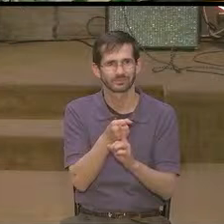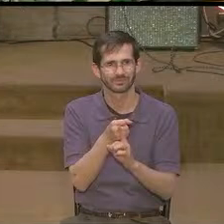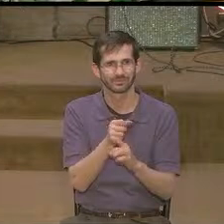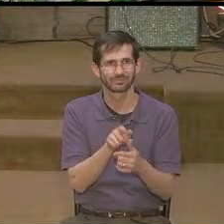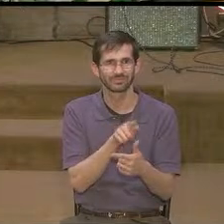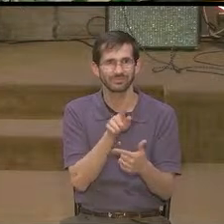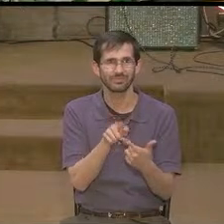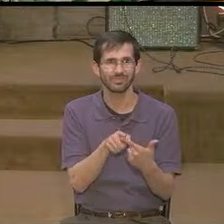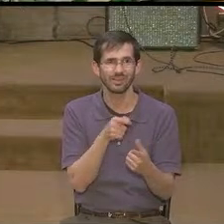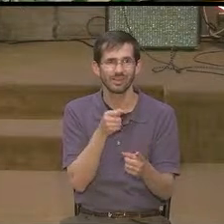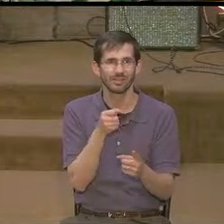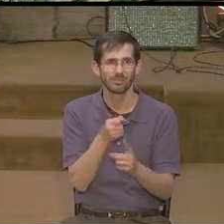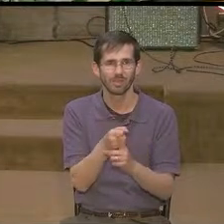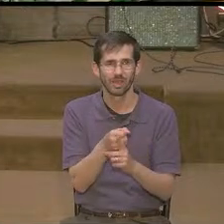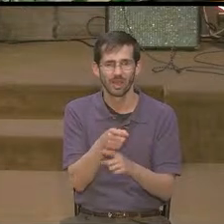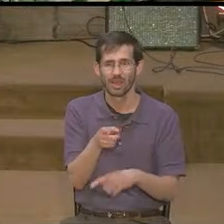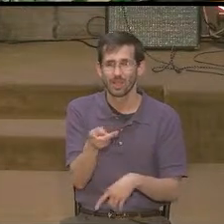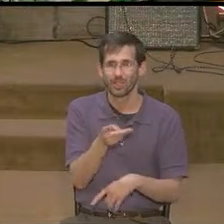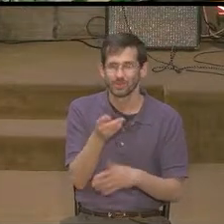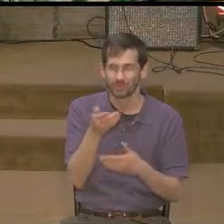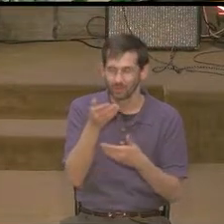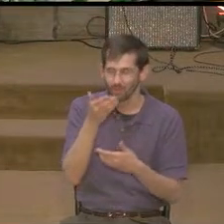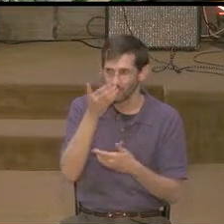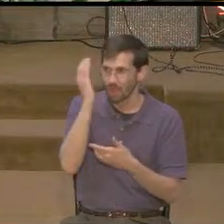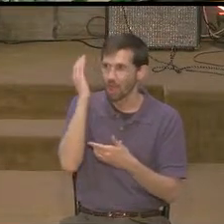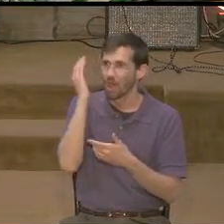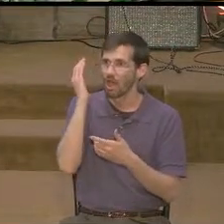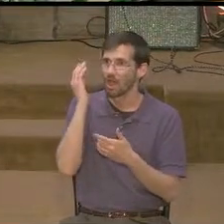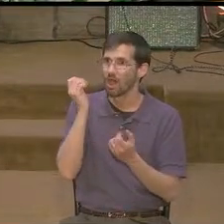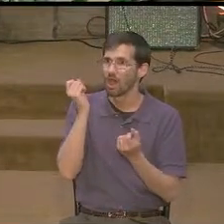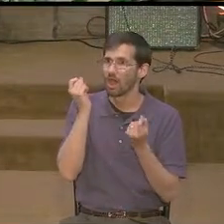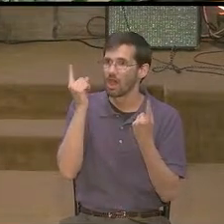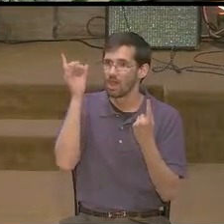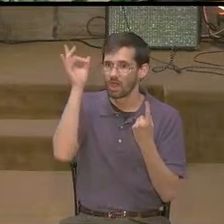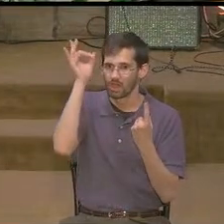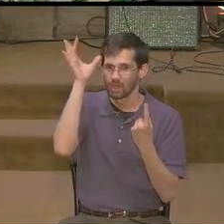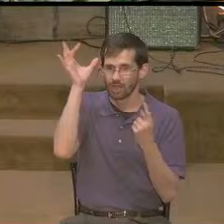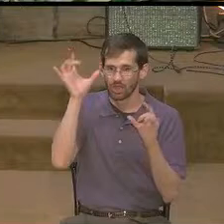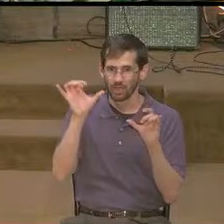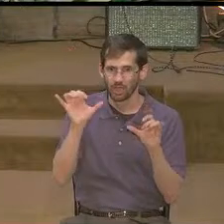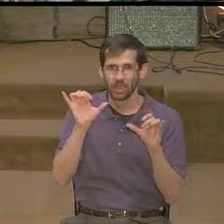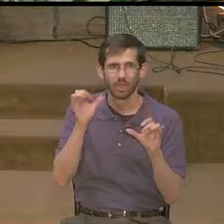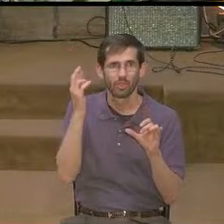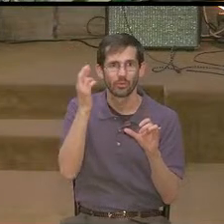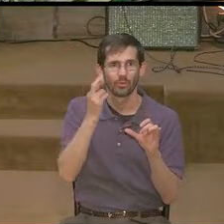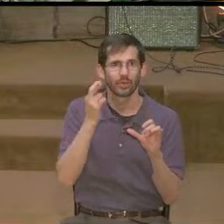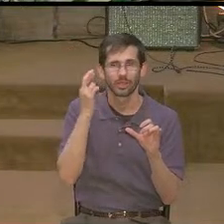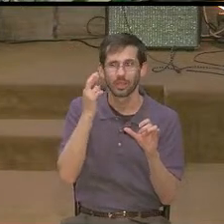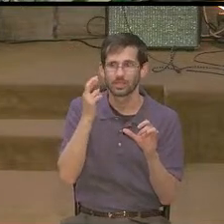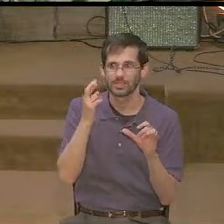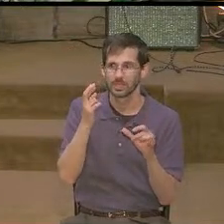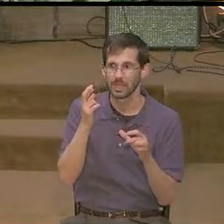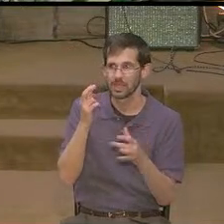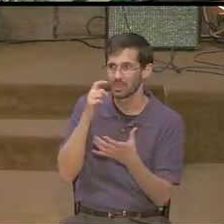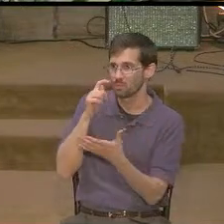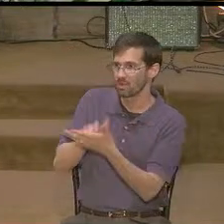And then their eyes were opened. And then they knew him.